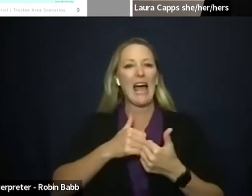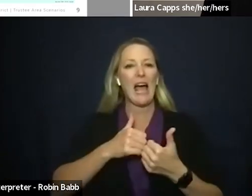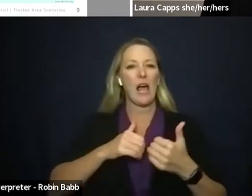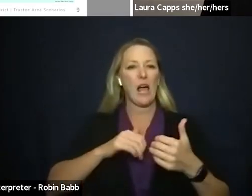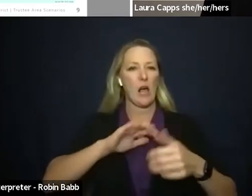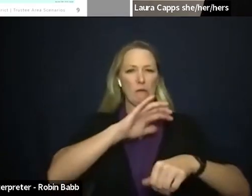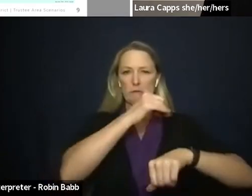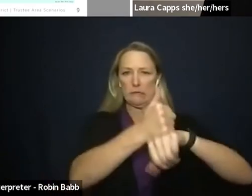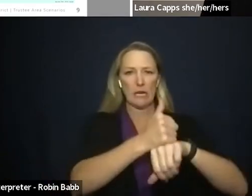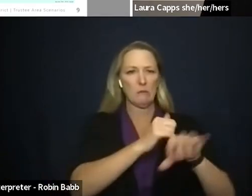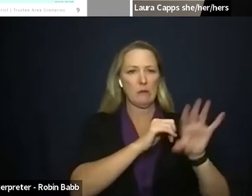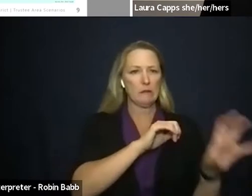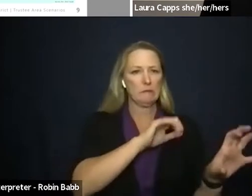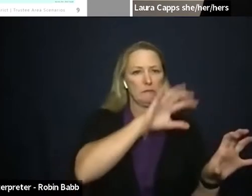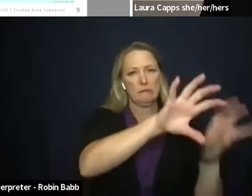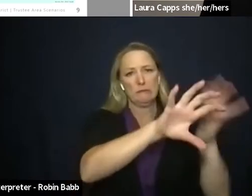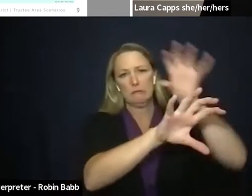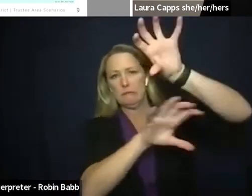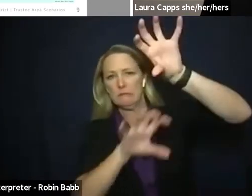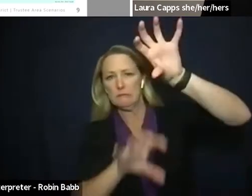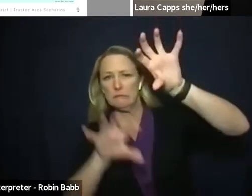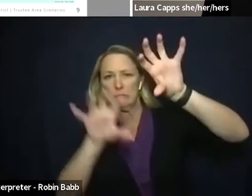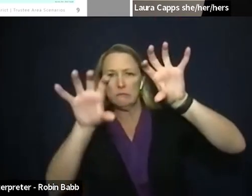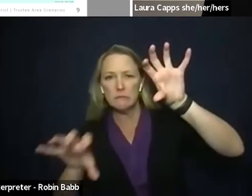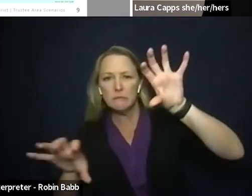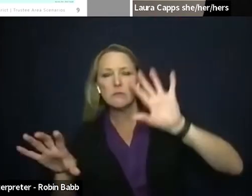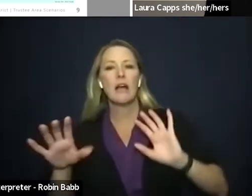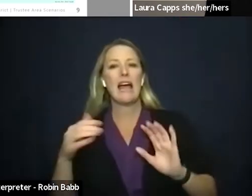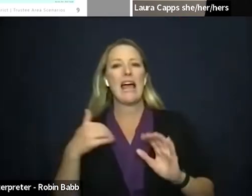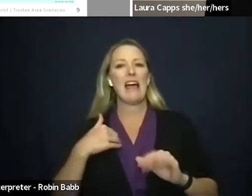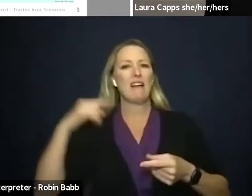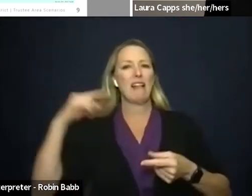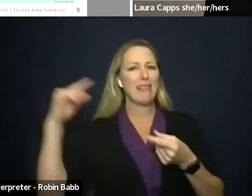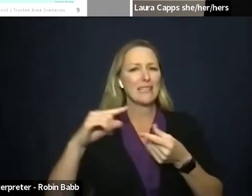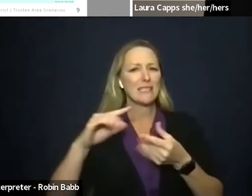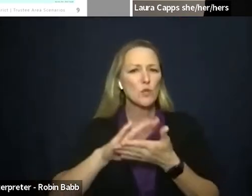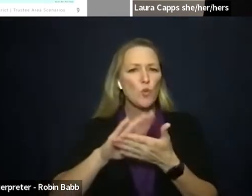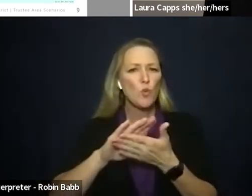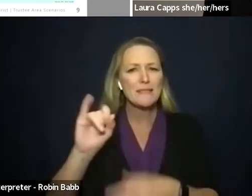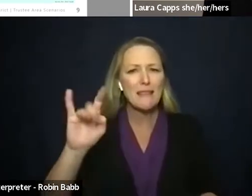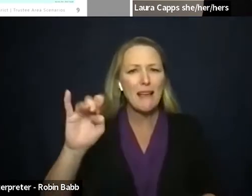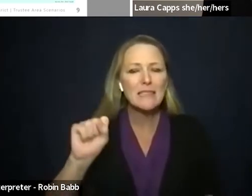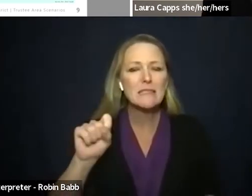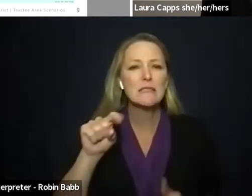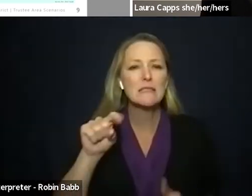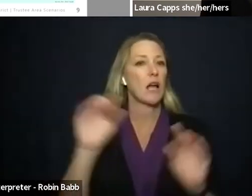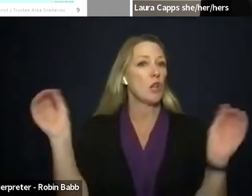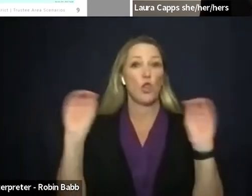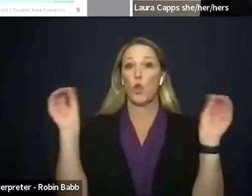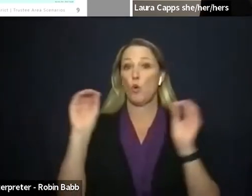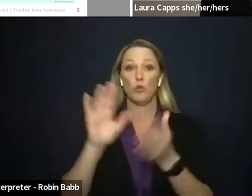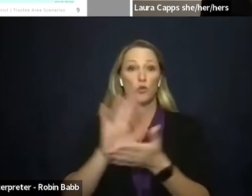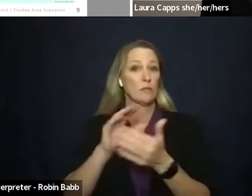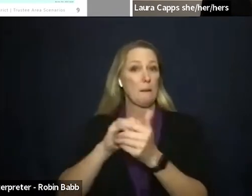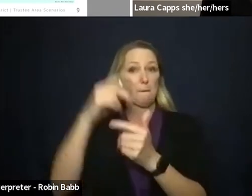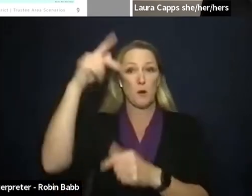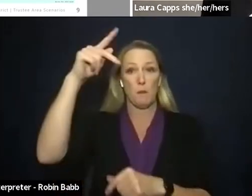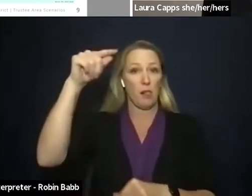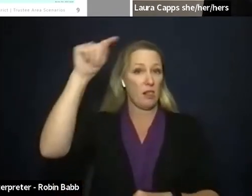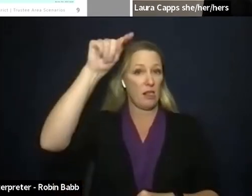out there were fewer school sites uh there were there were none in the purple which is number five up